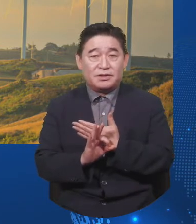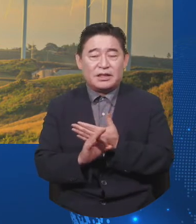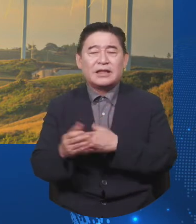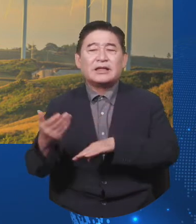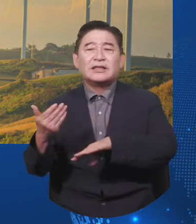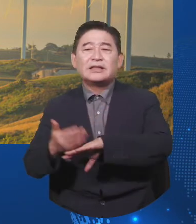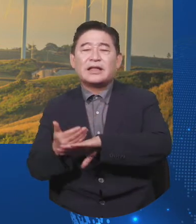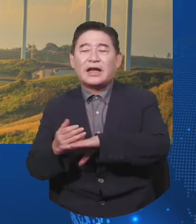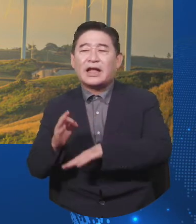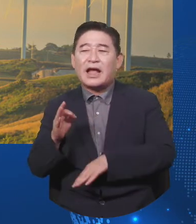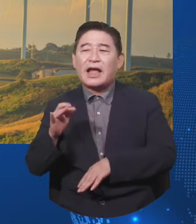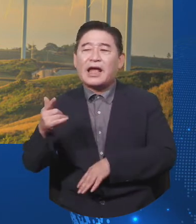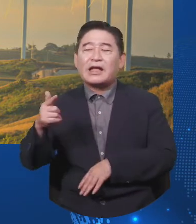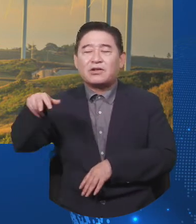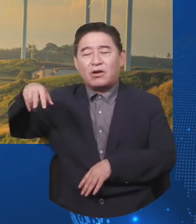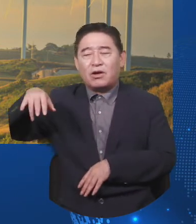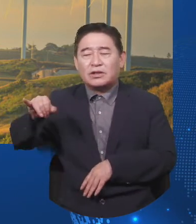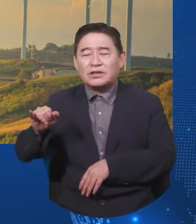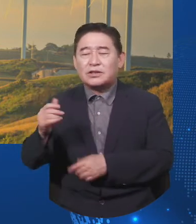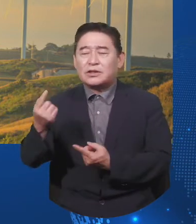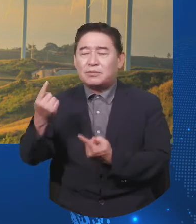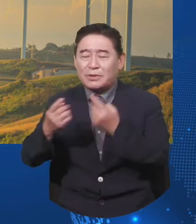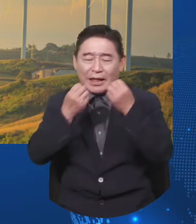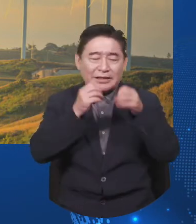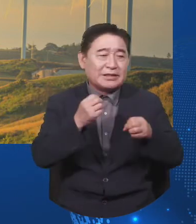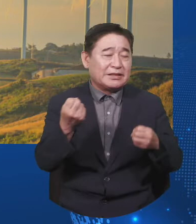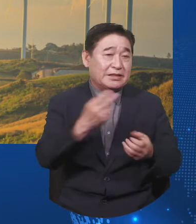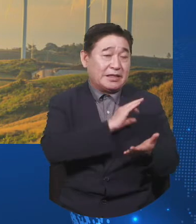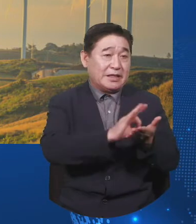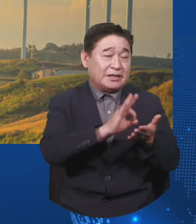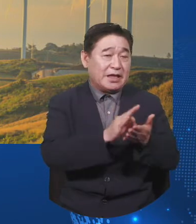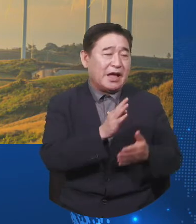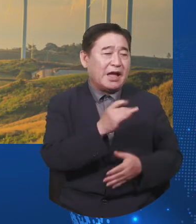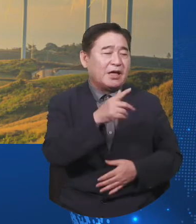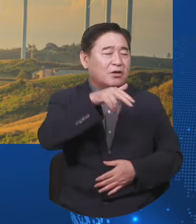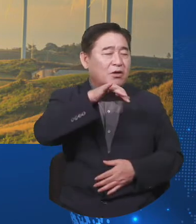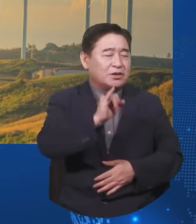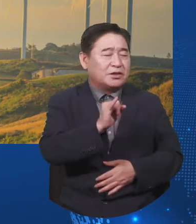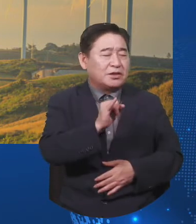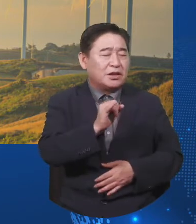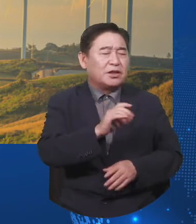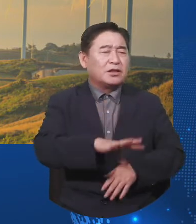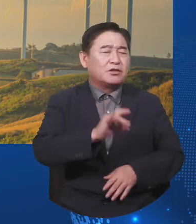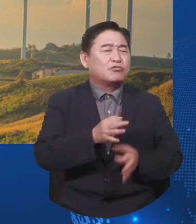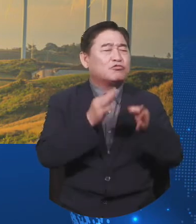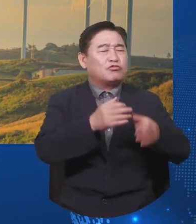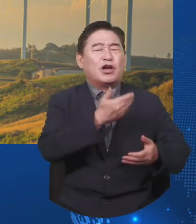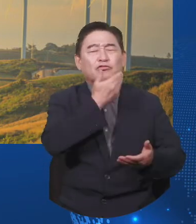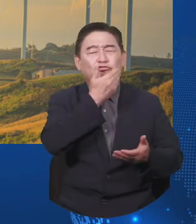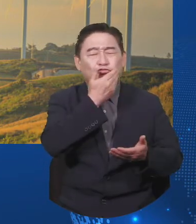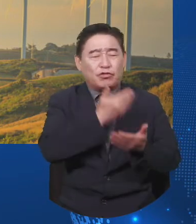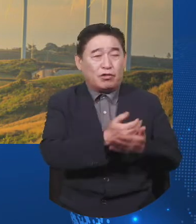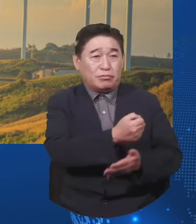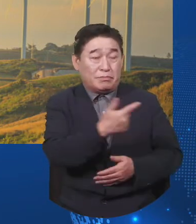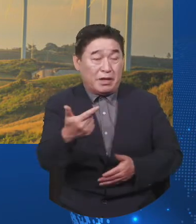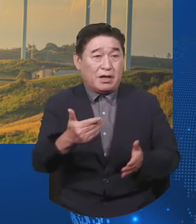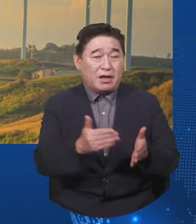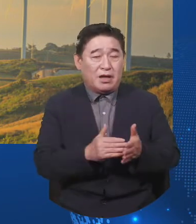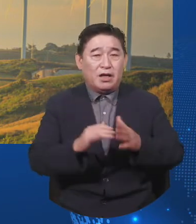But in fact, our sister organization at the OECD, the International Energy Agency, already today